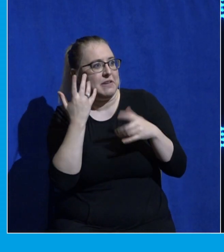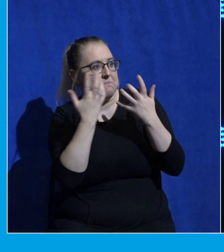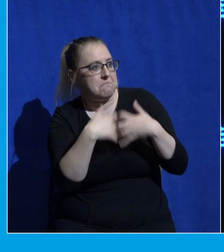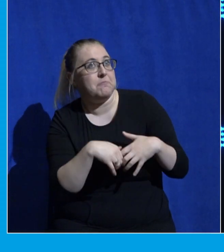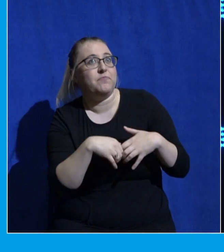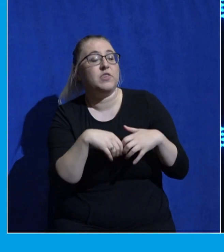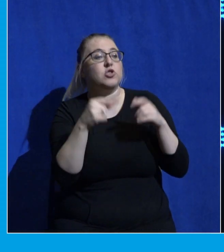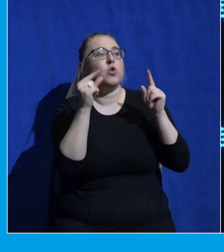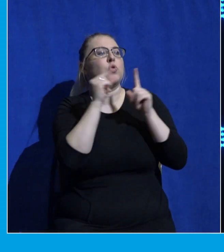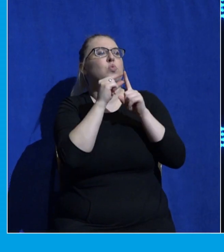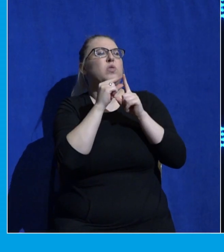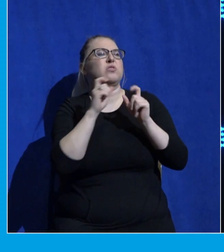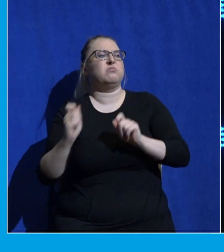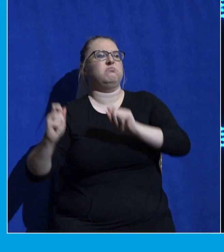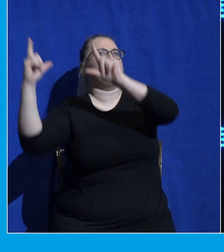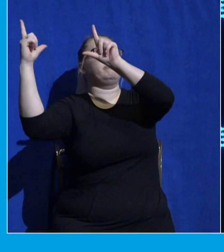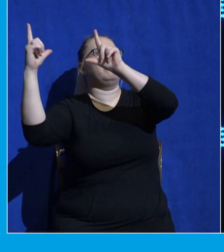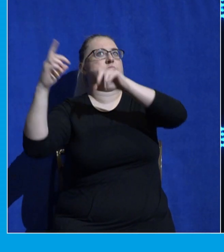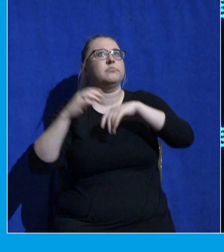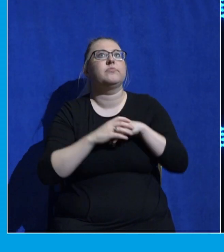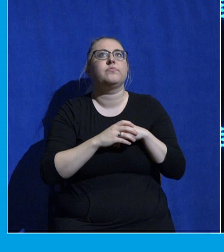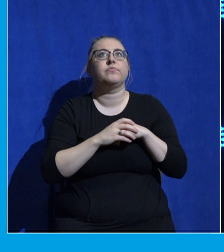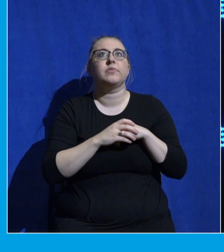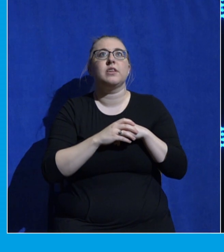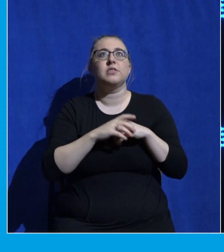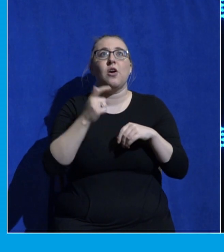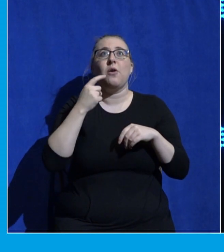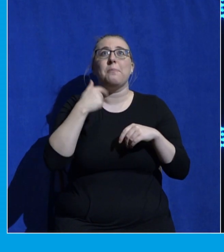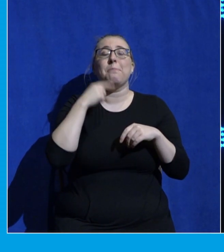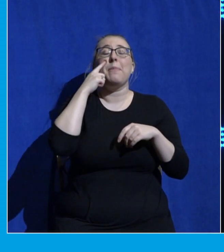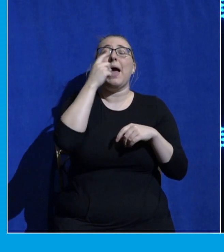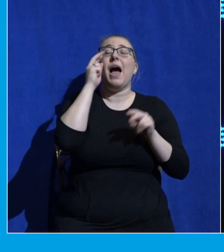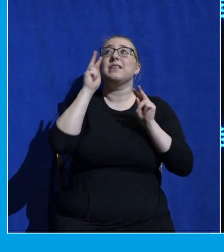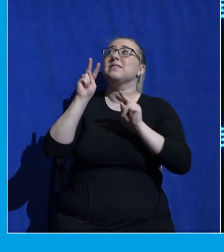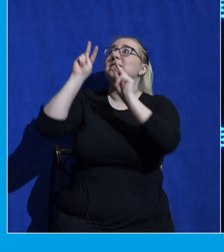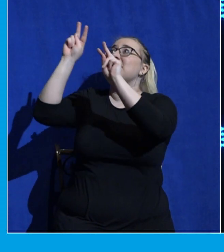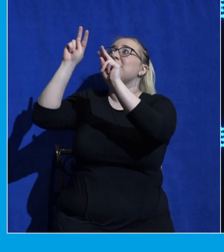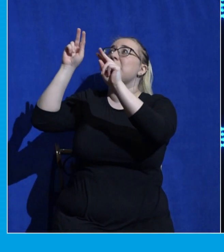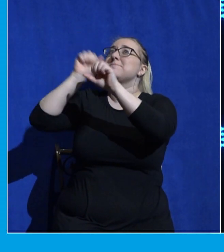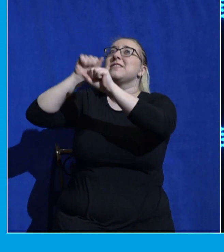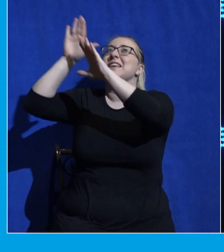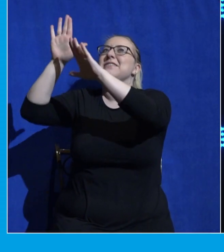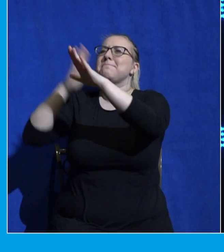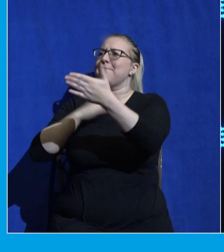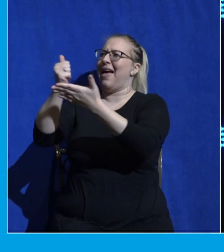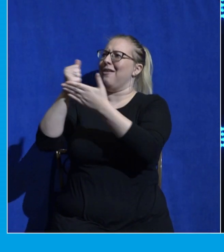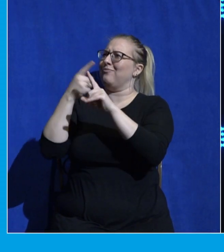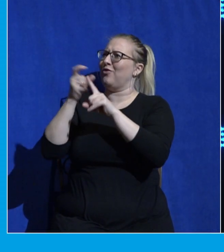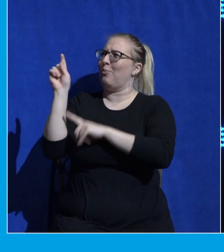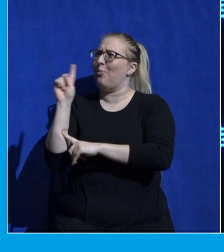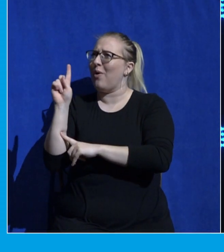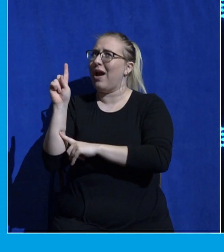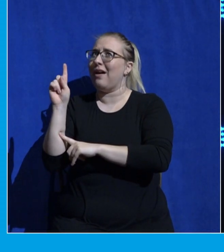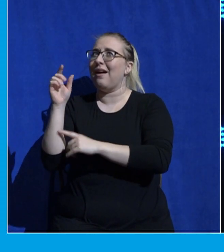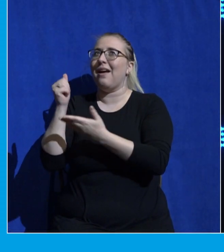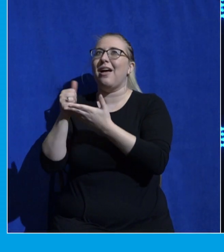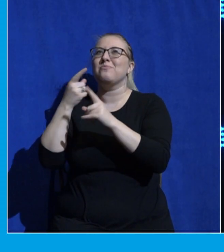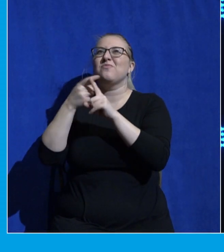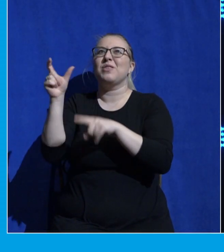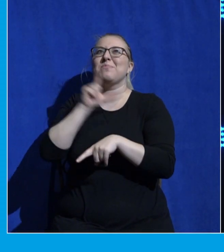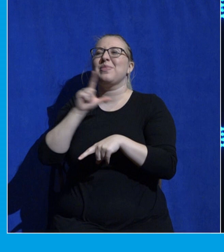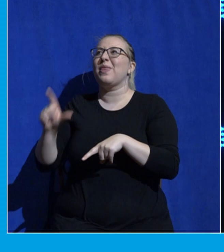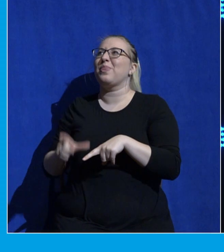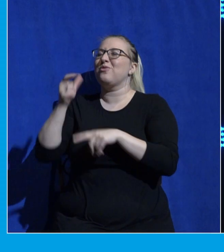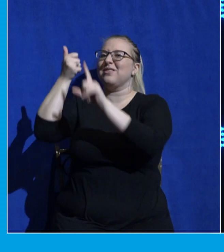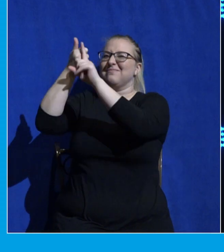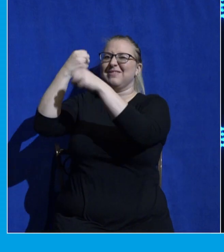are on the screen. So here it is. I lift my eyes to the hills. From where does my help come? My help comes from the Lord